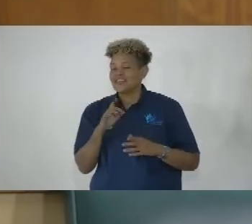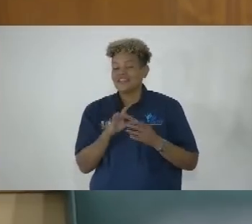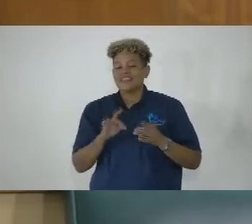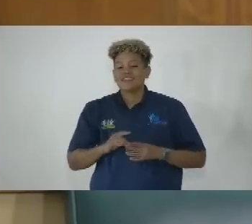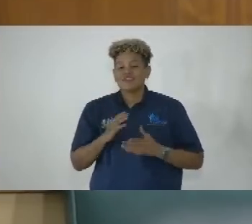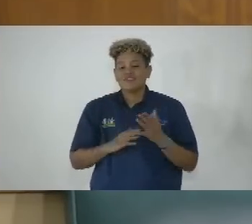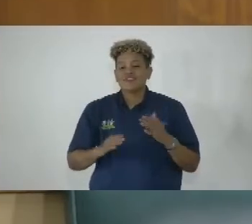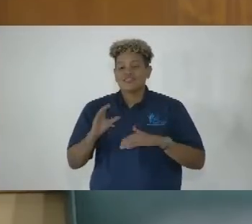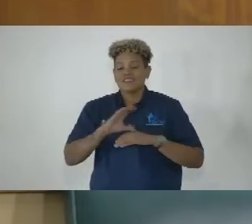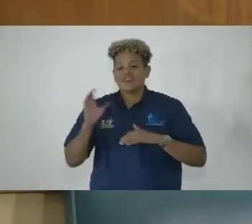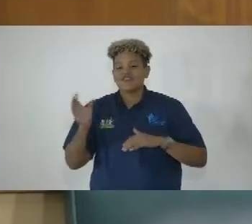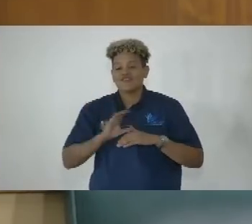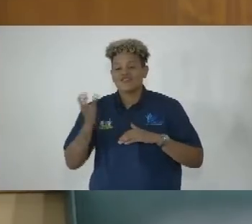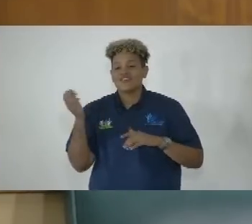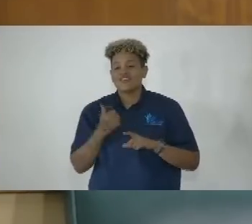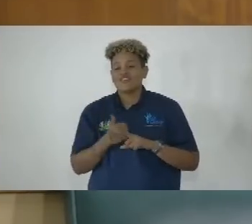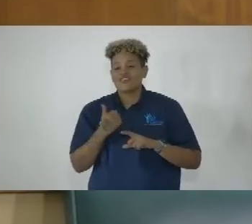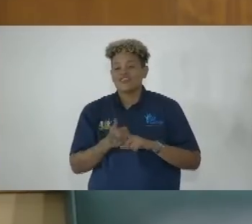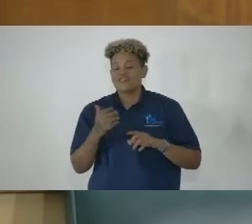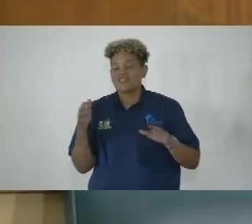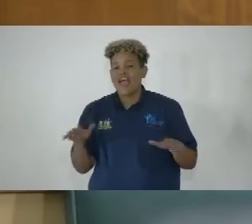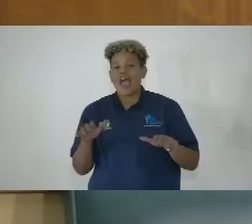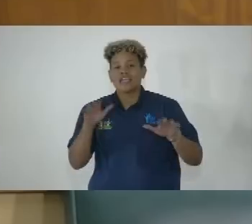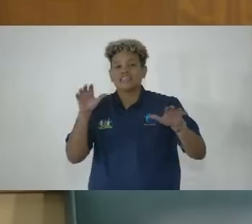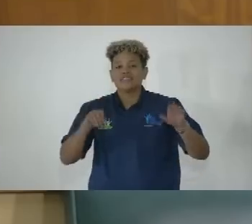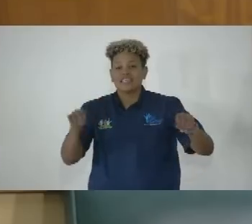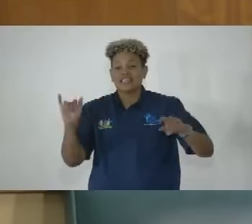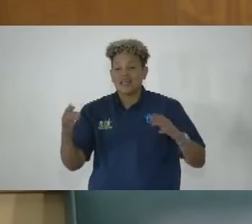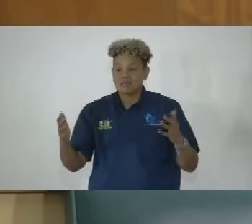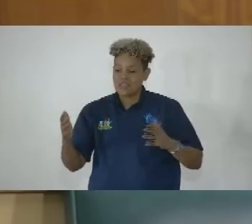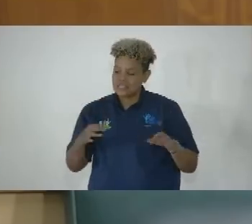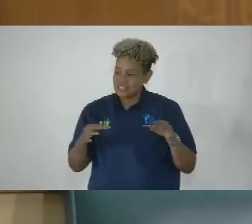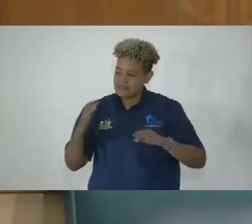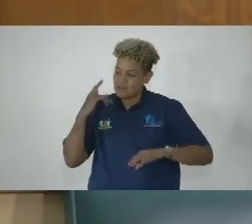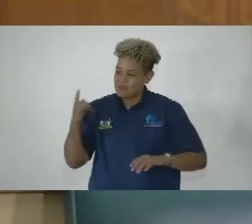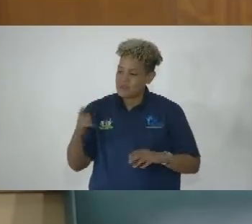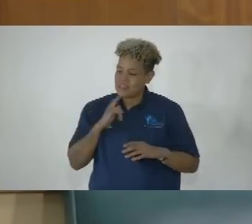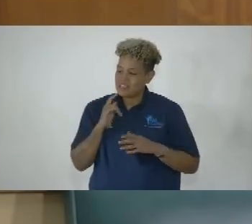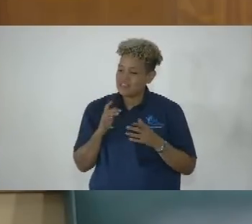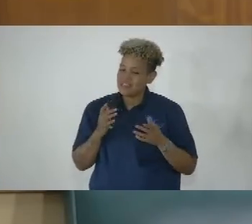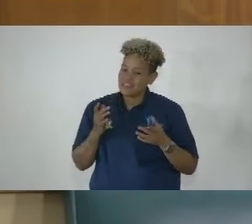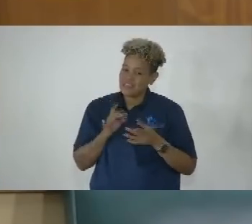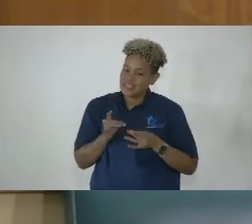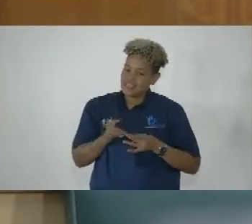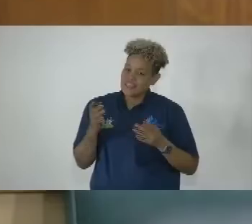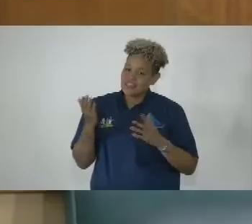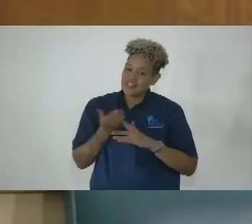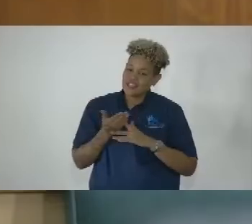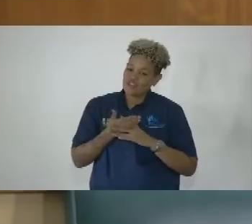the Christmas festivities, so that perhaps explains why he's disturbing me today.